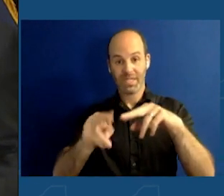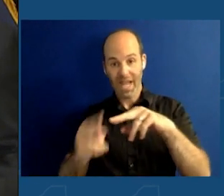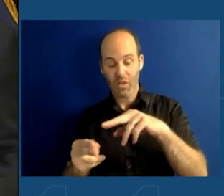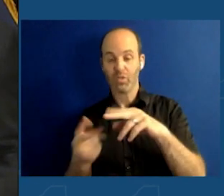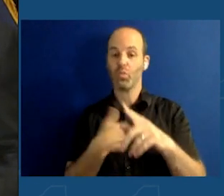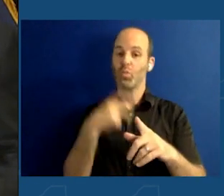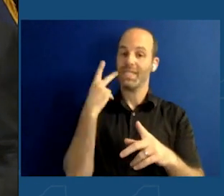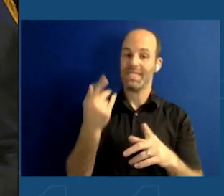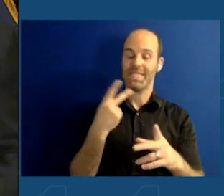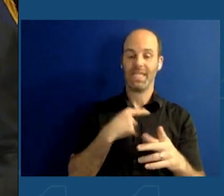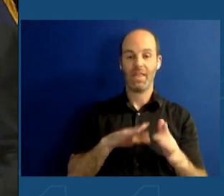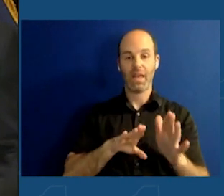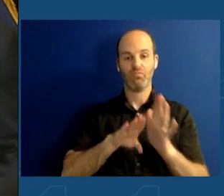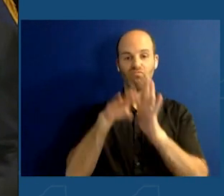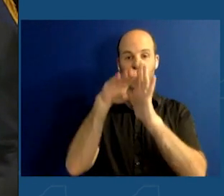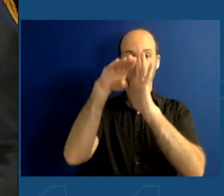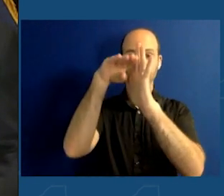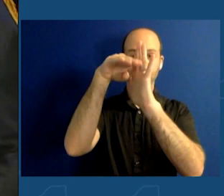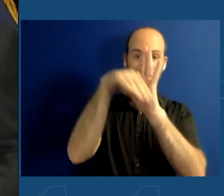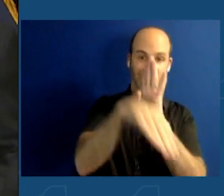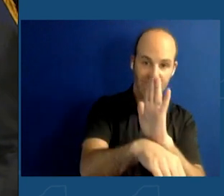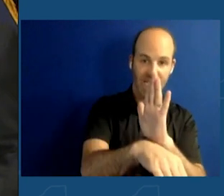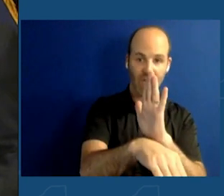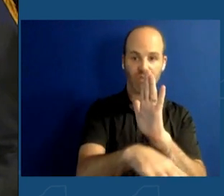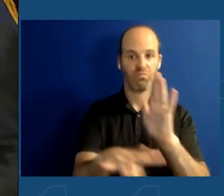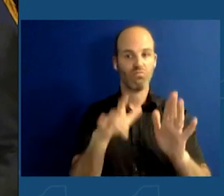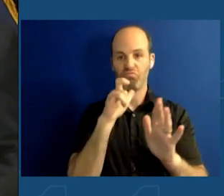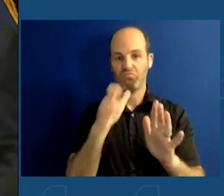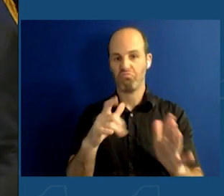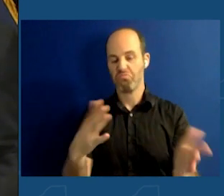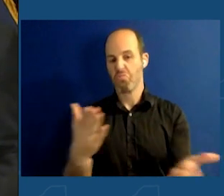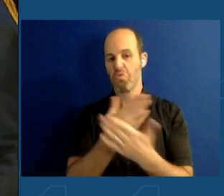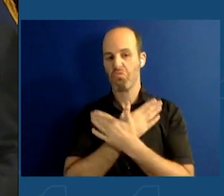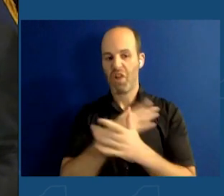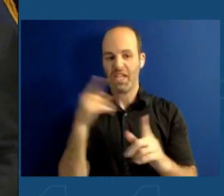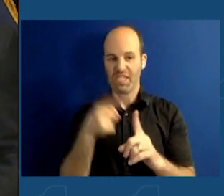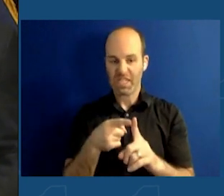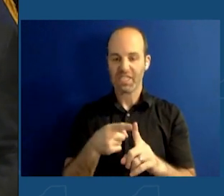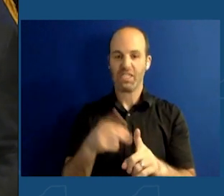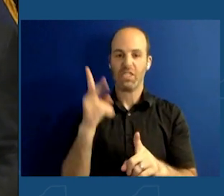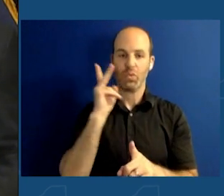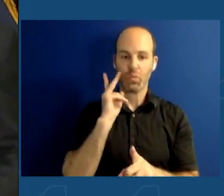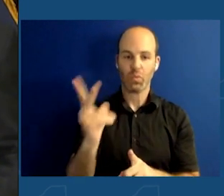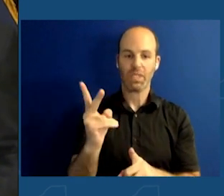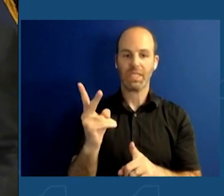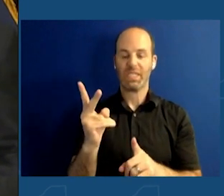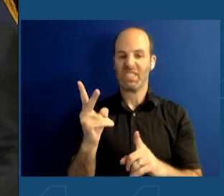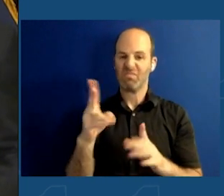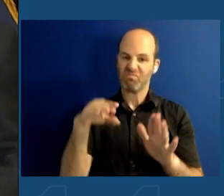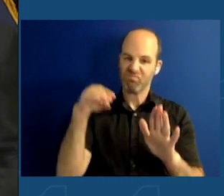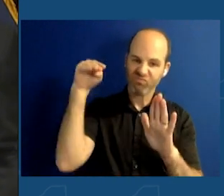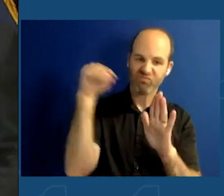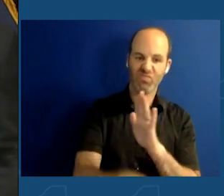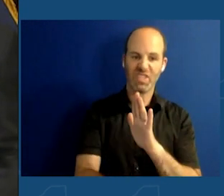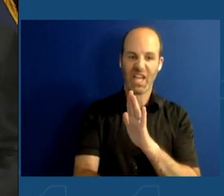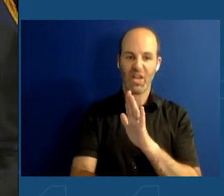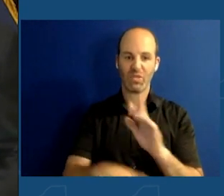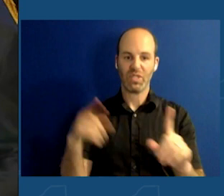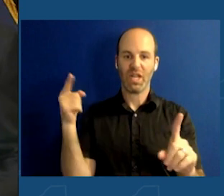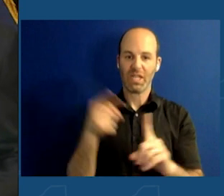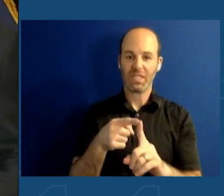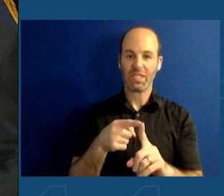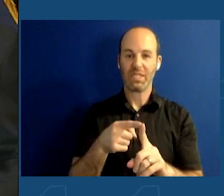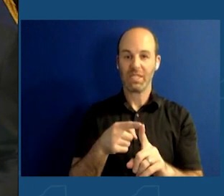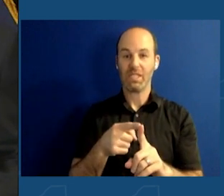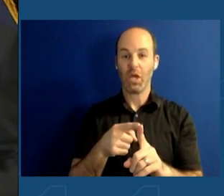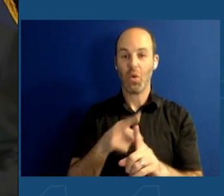downward, but we will not rest until we get it down to where we had been, where people really did generally feel safe and were safe.